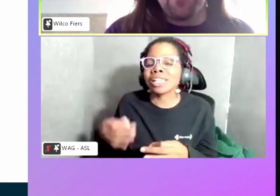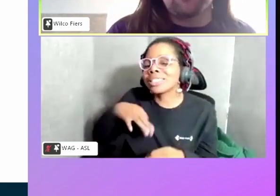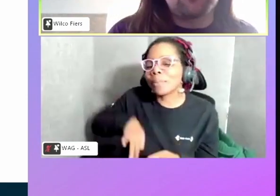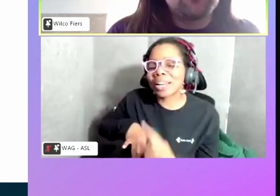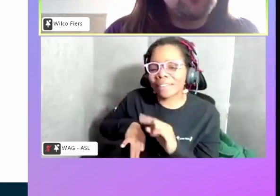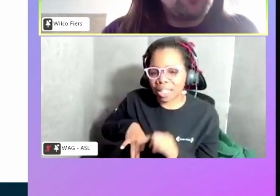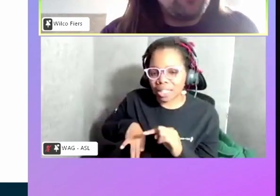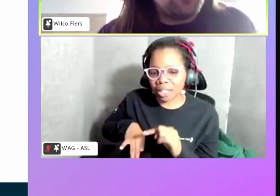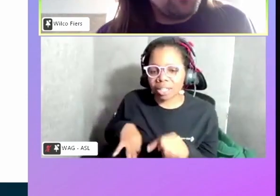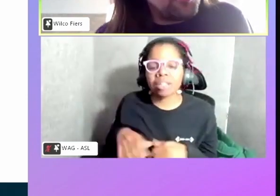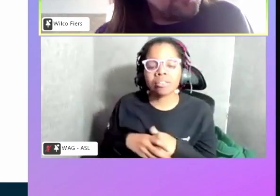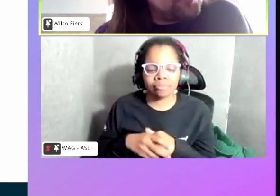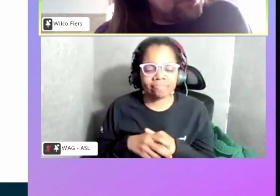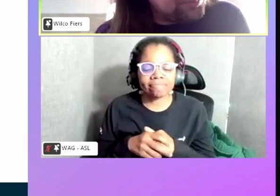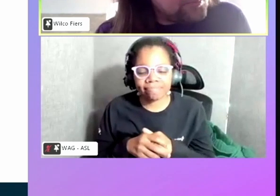from that.